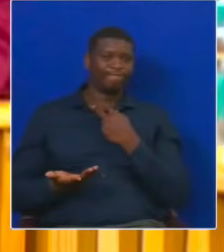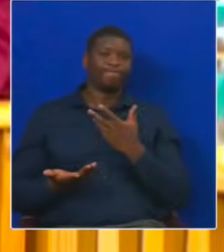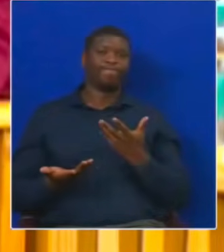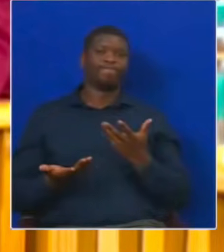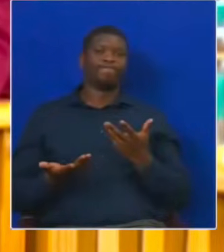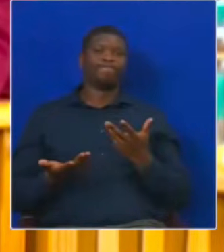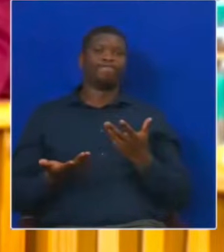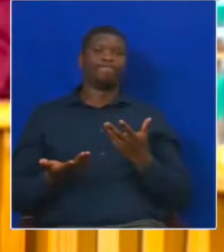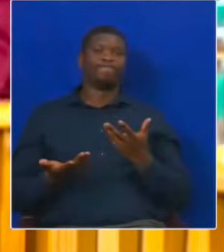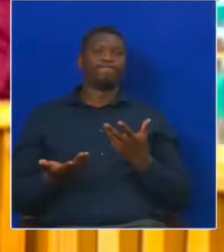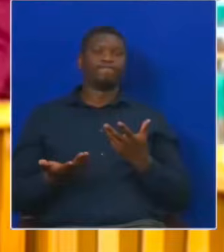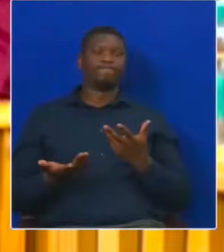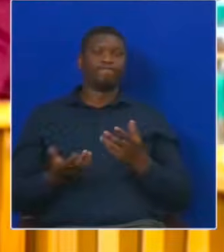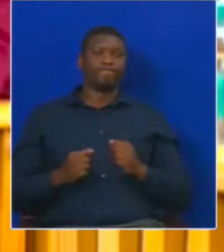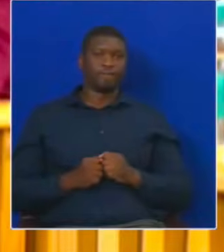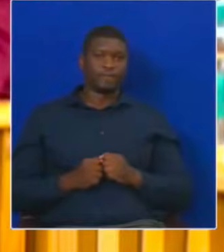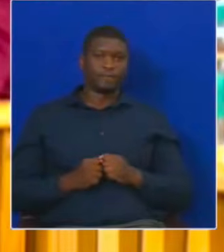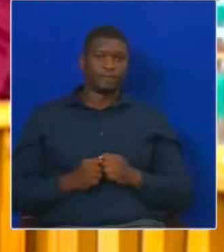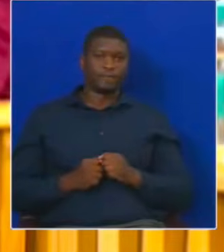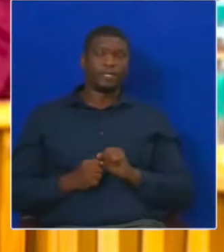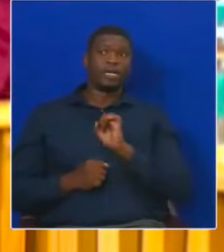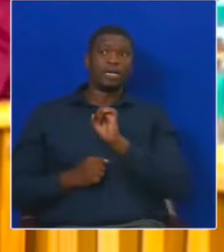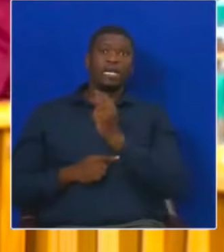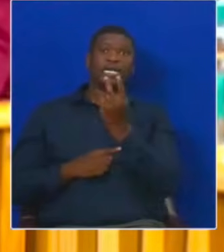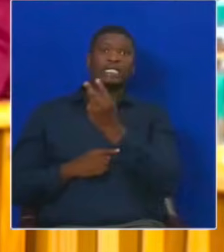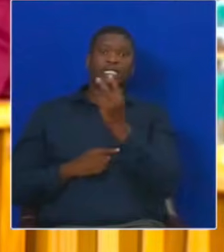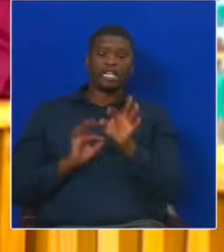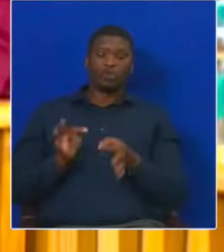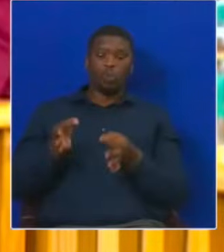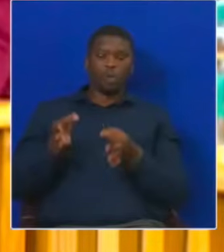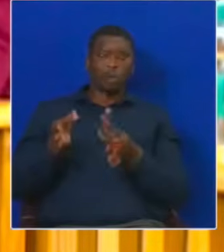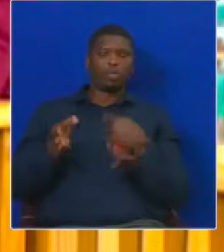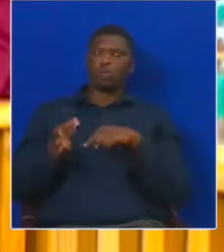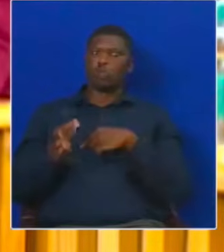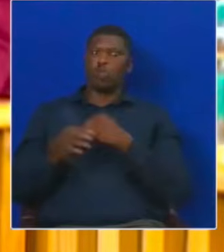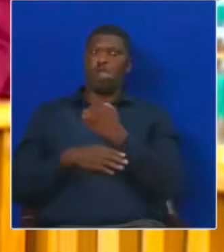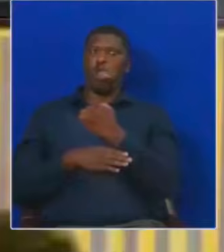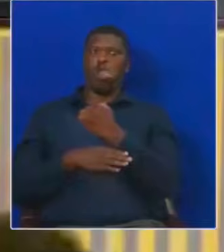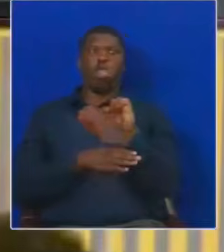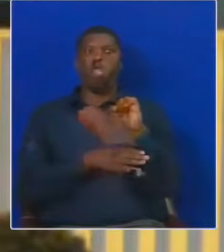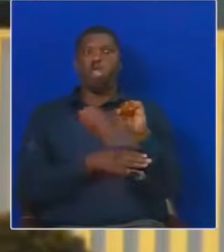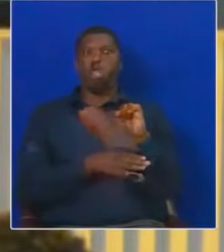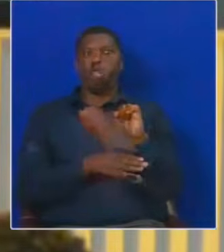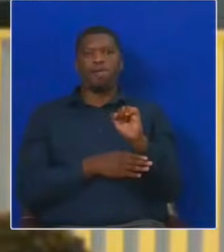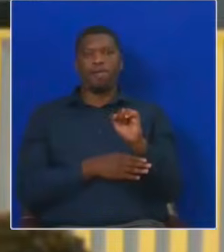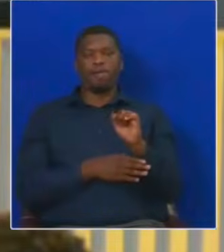the search warrant was denied. We were not issued with the search warrant,